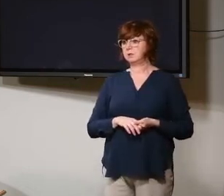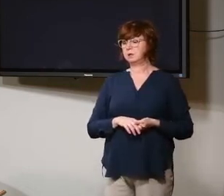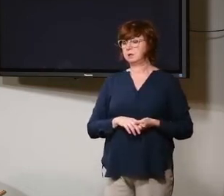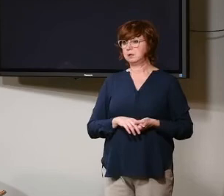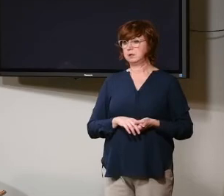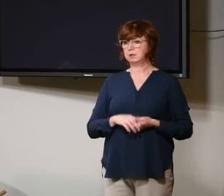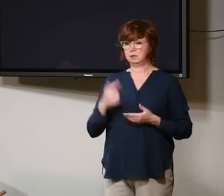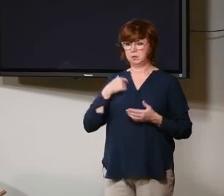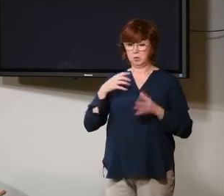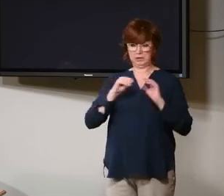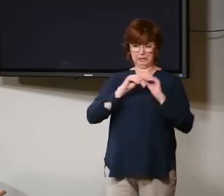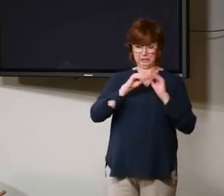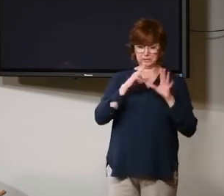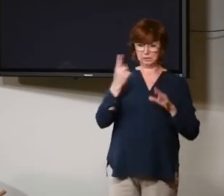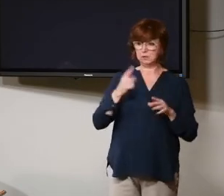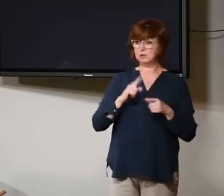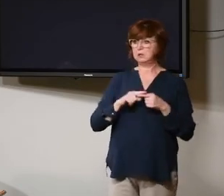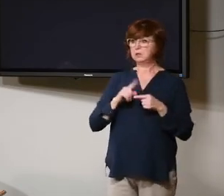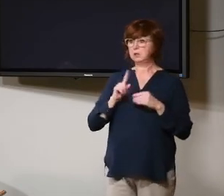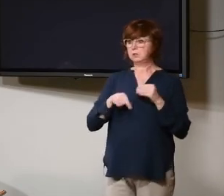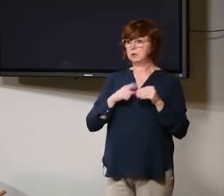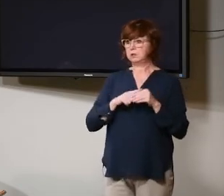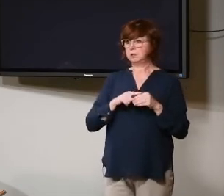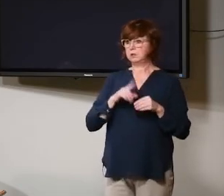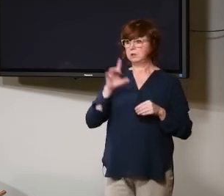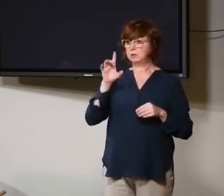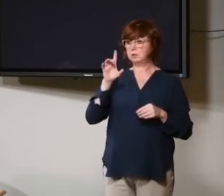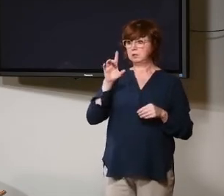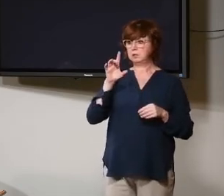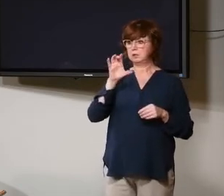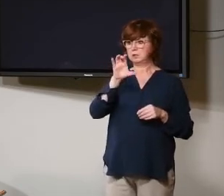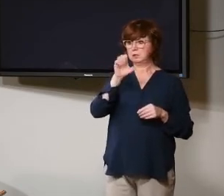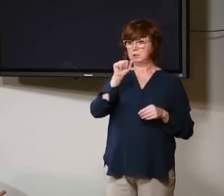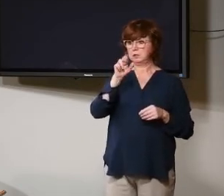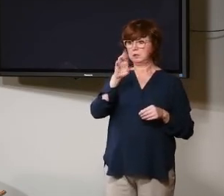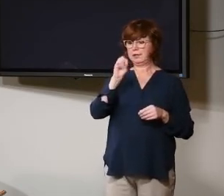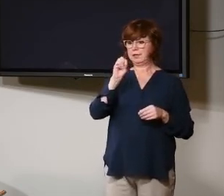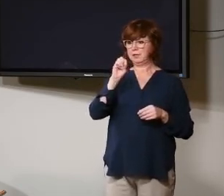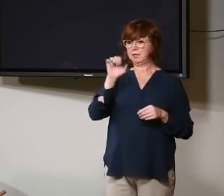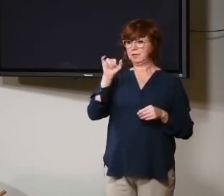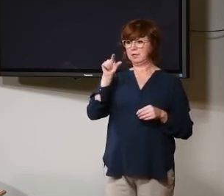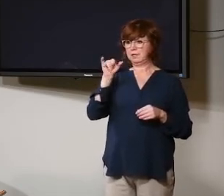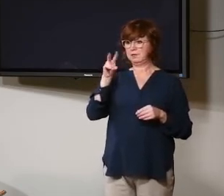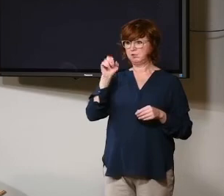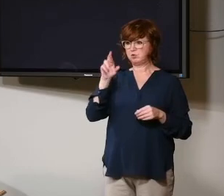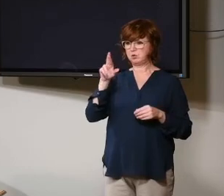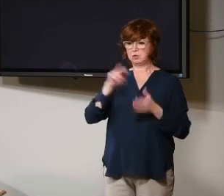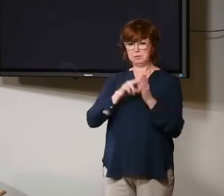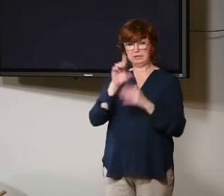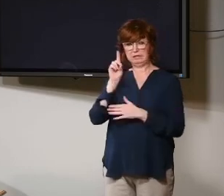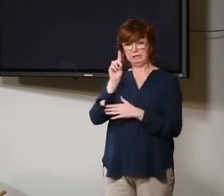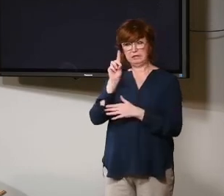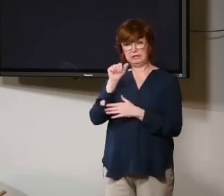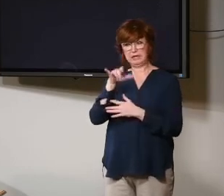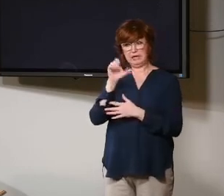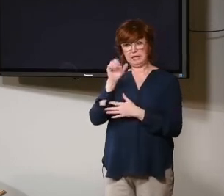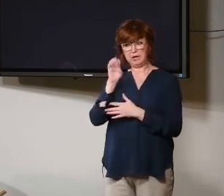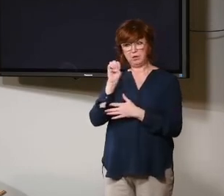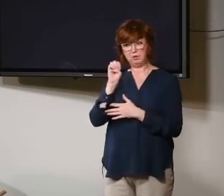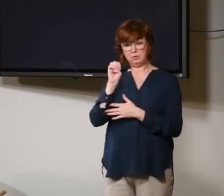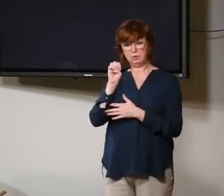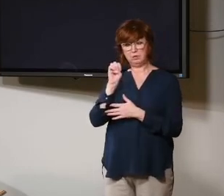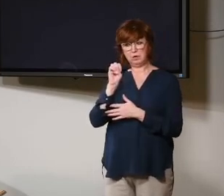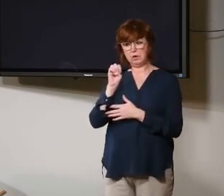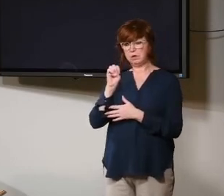So caregivers, do you mean that daycares are going to be allowed to stay open? Yeah, we, at this